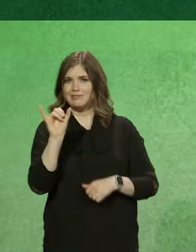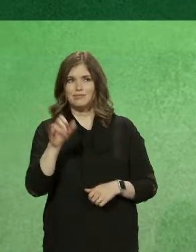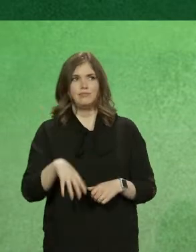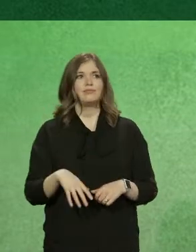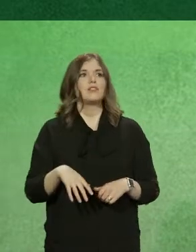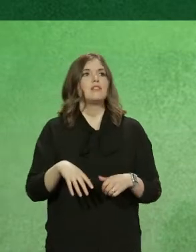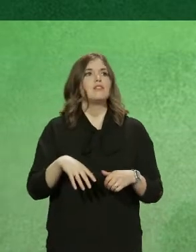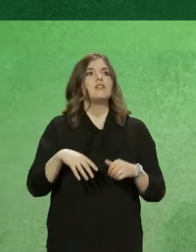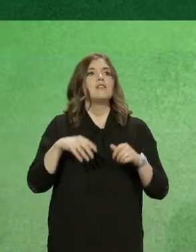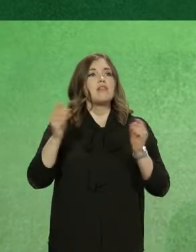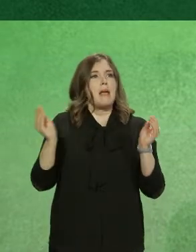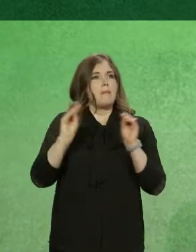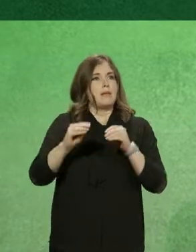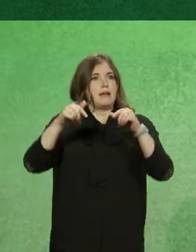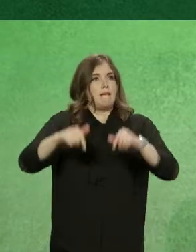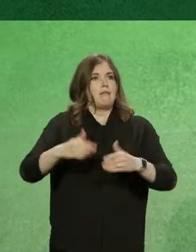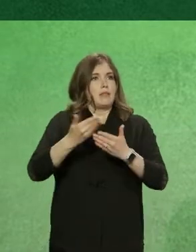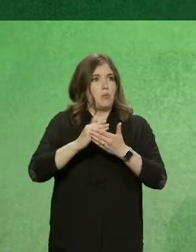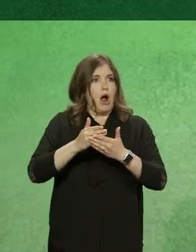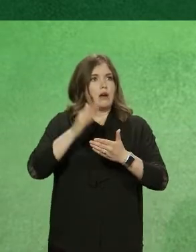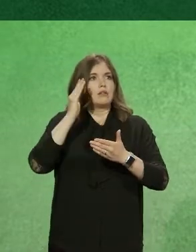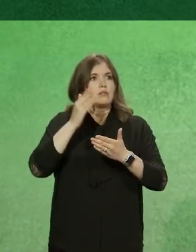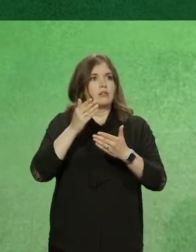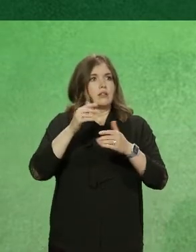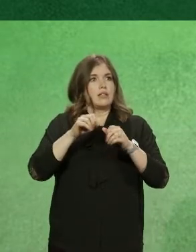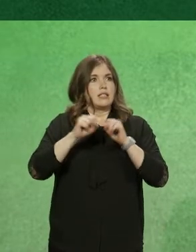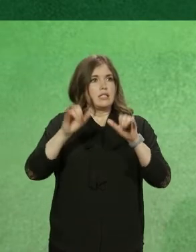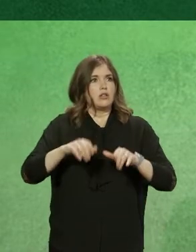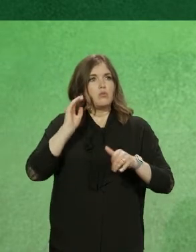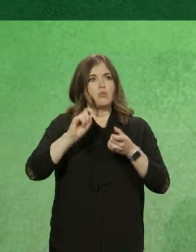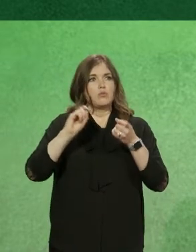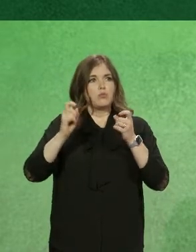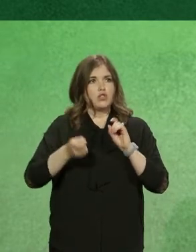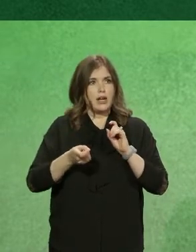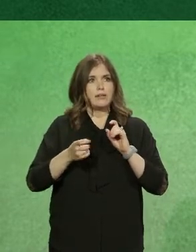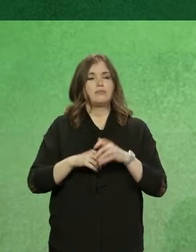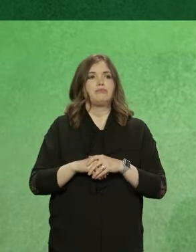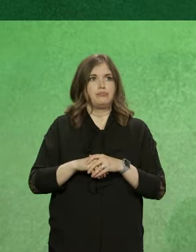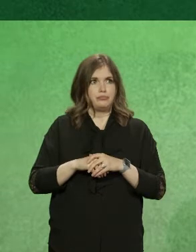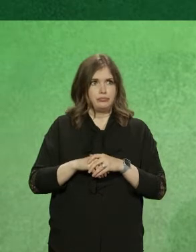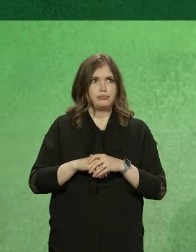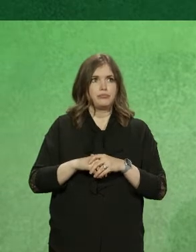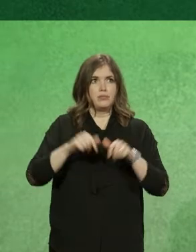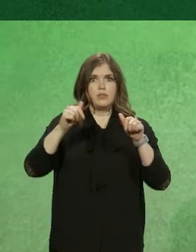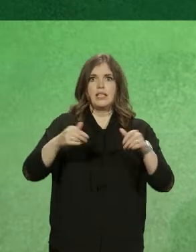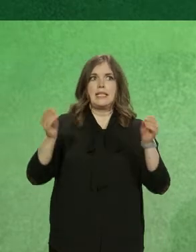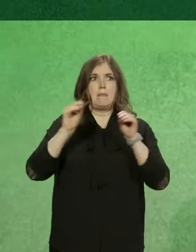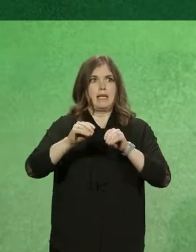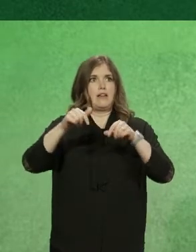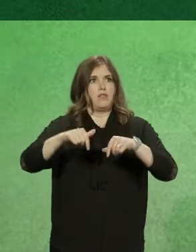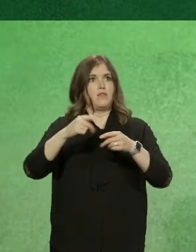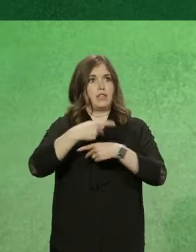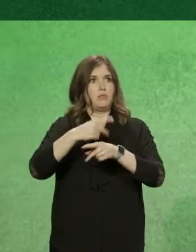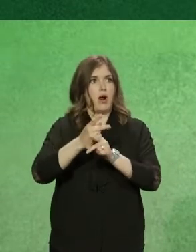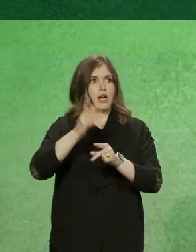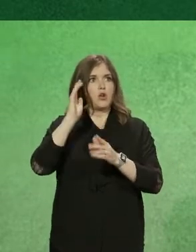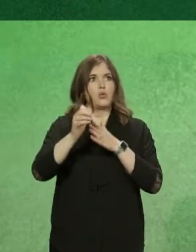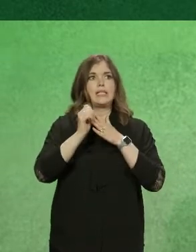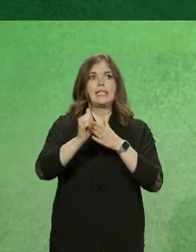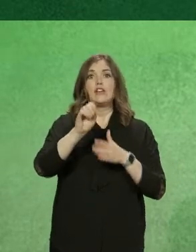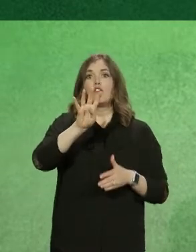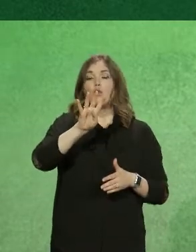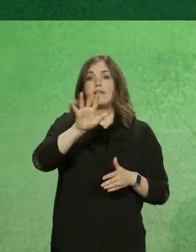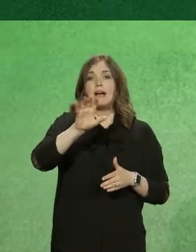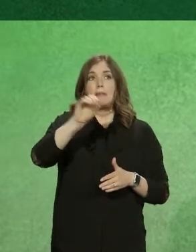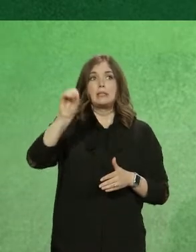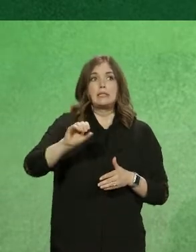cooking system in Uganda and beyond. The implementation of this product will lead to a